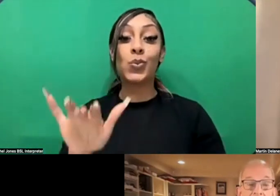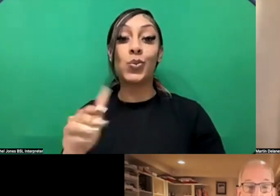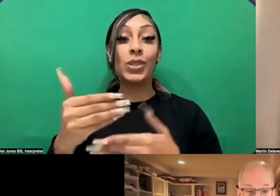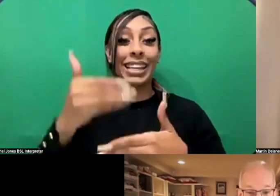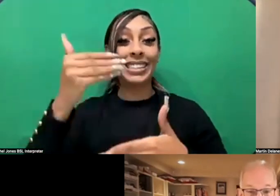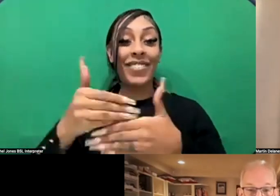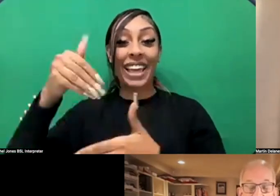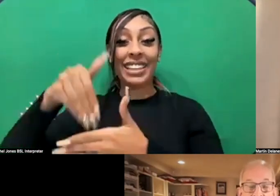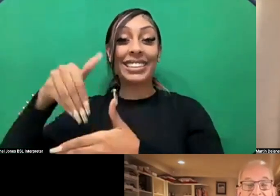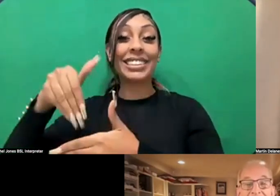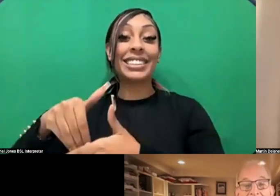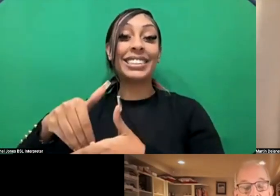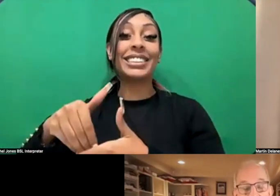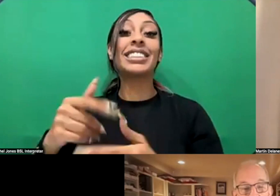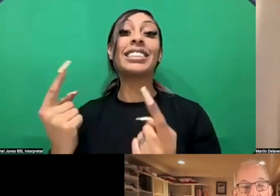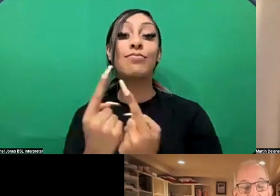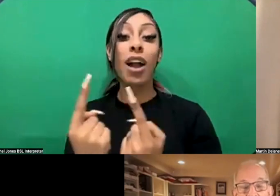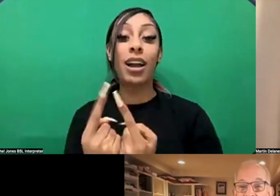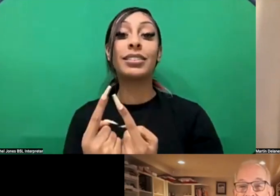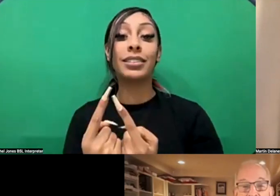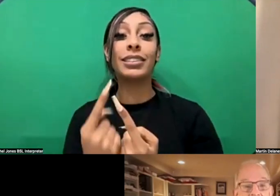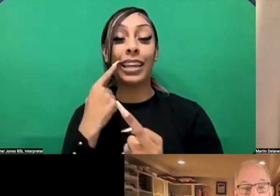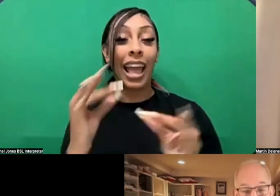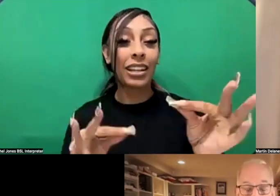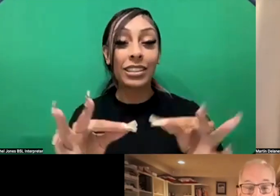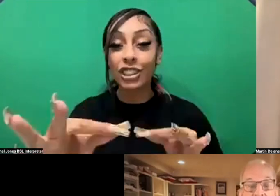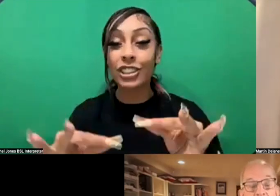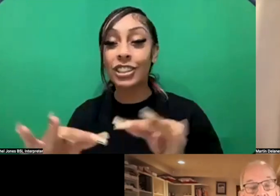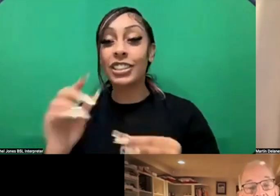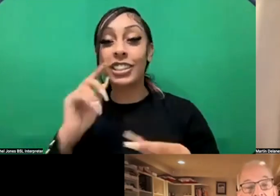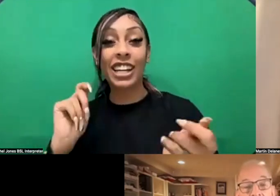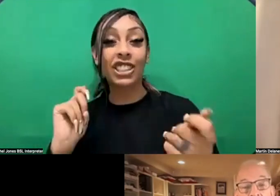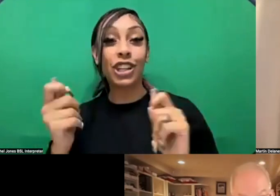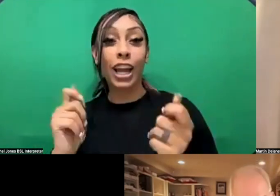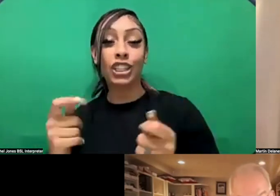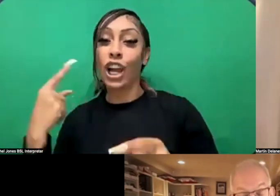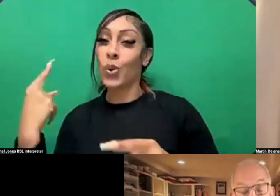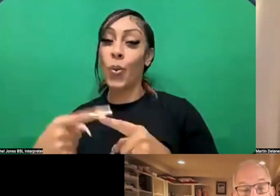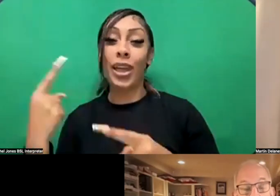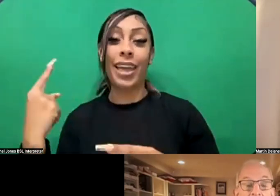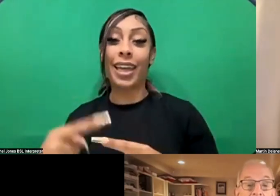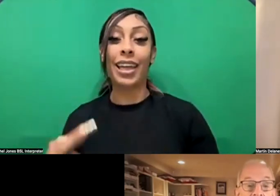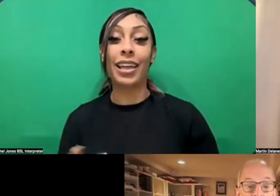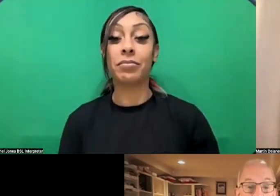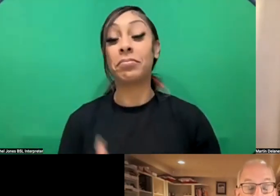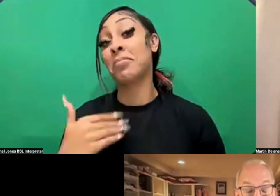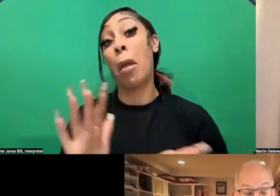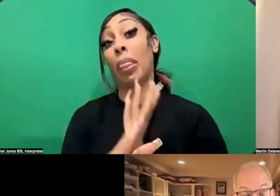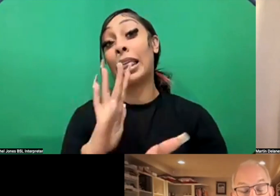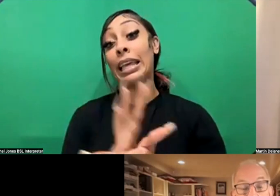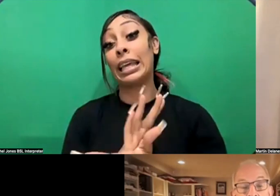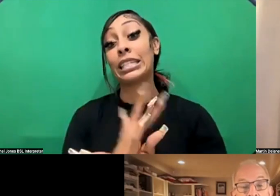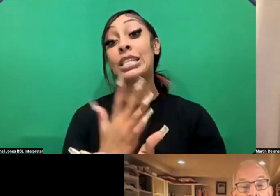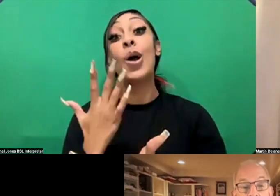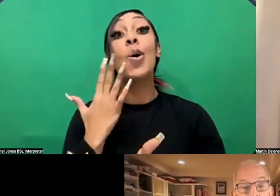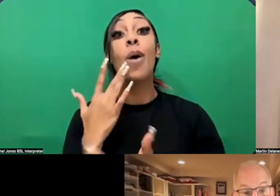parts of the product that allowed him to change things very, very quickly. And I was very pleased to find out that when the